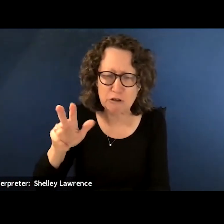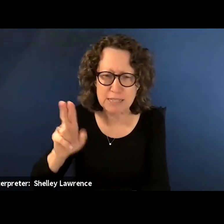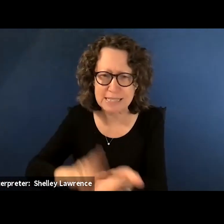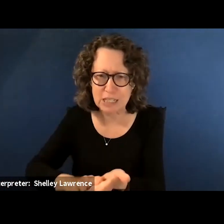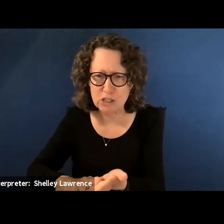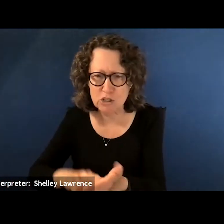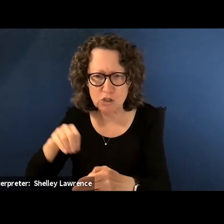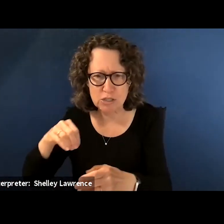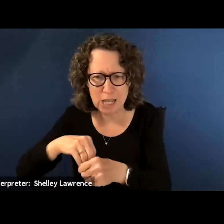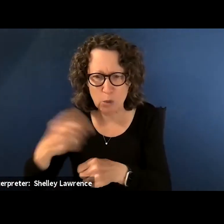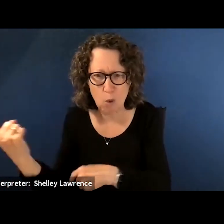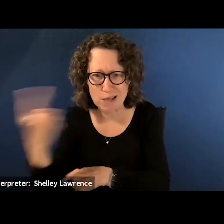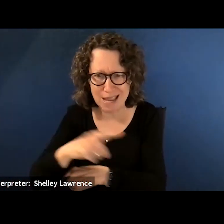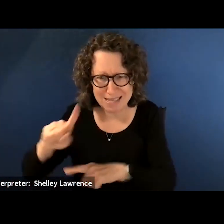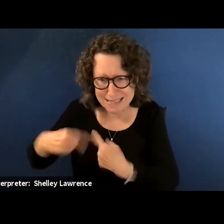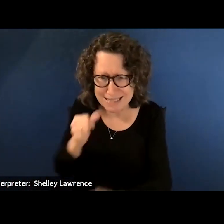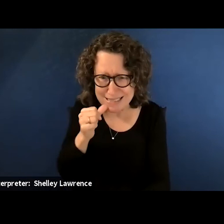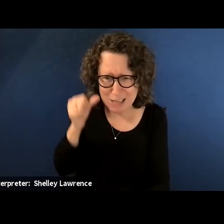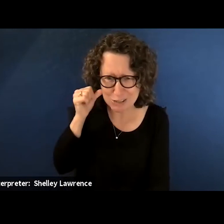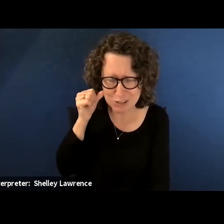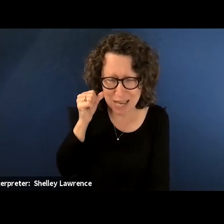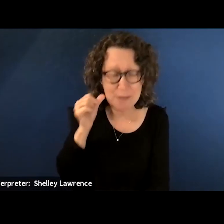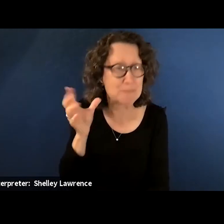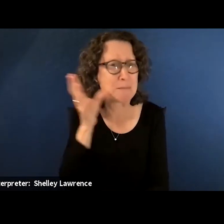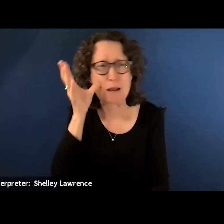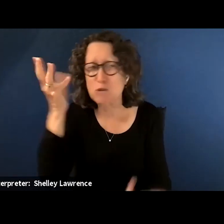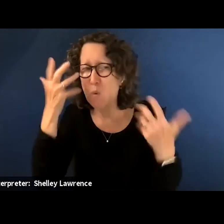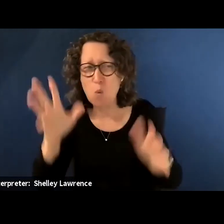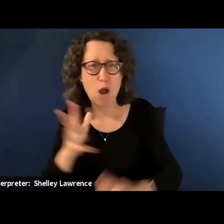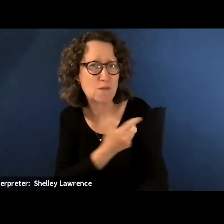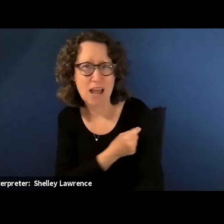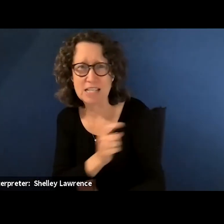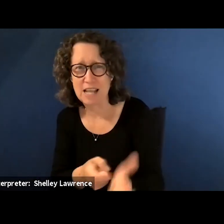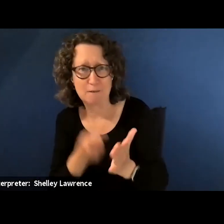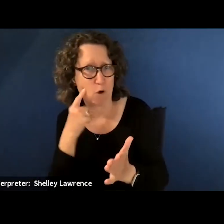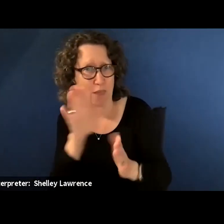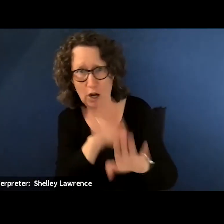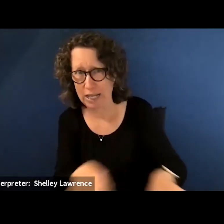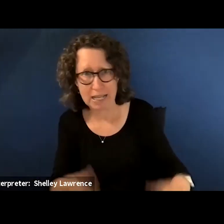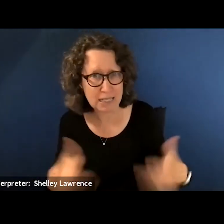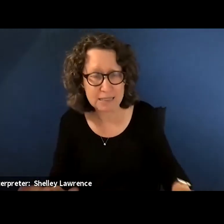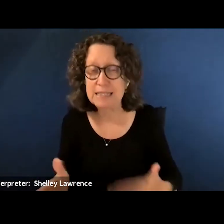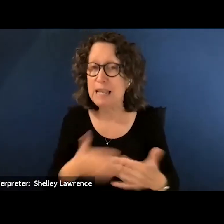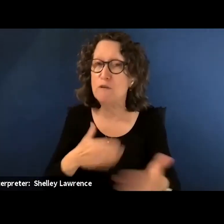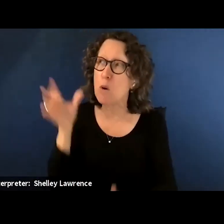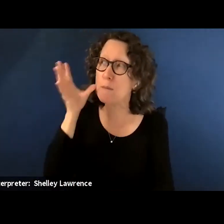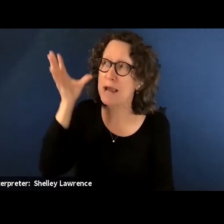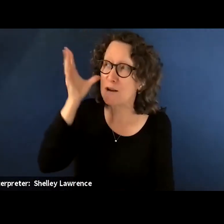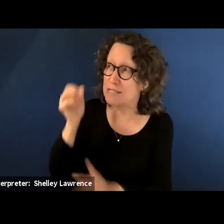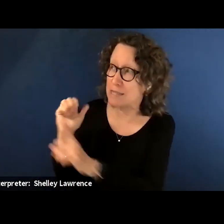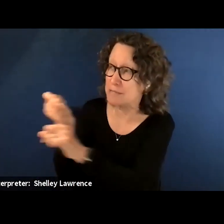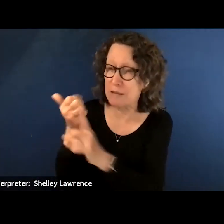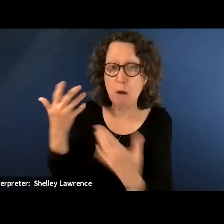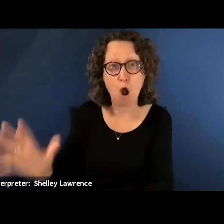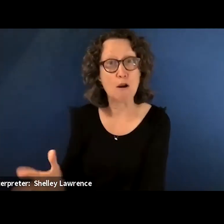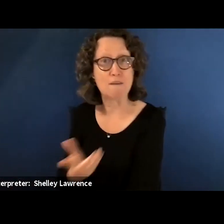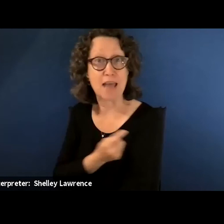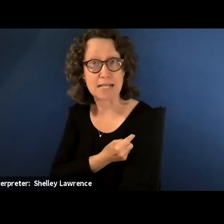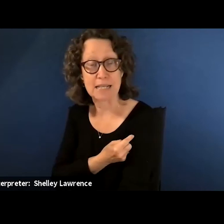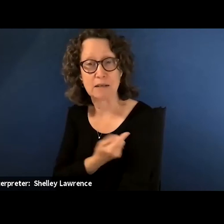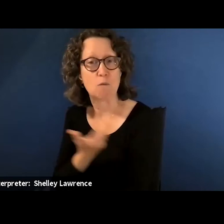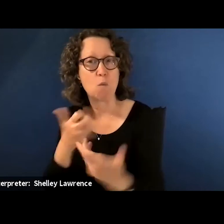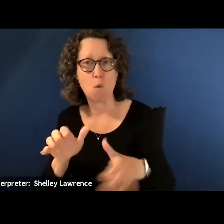just one day since yesterday. Parents do not want a vaccine mandate for their kids, even though the parents themselves might already be